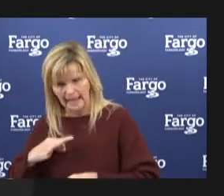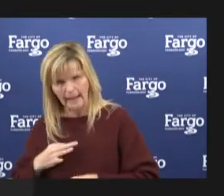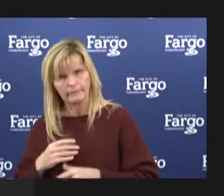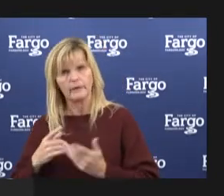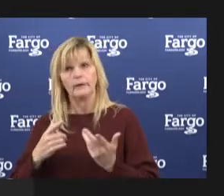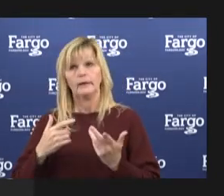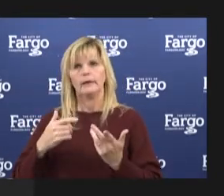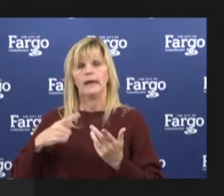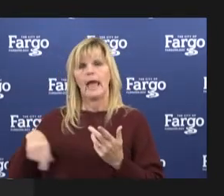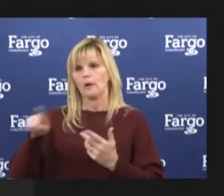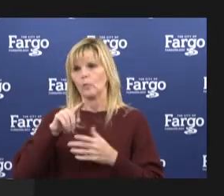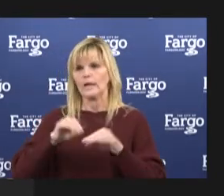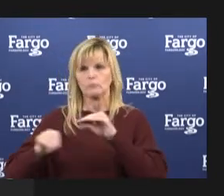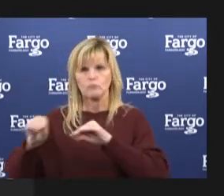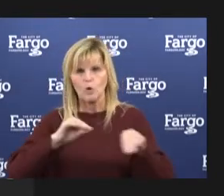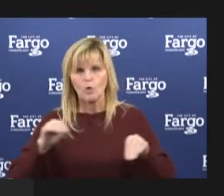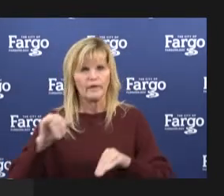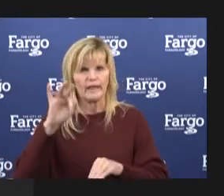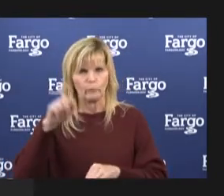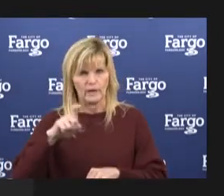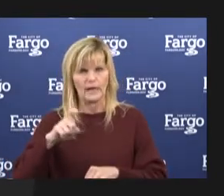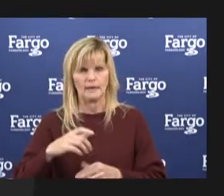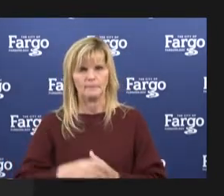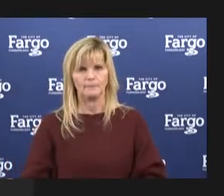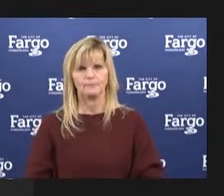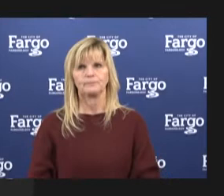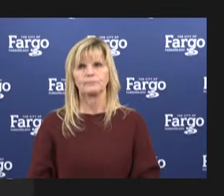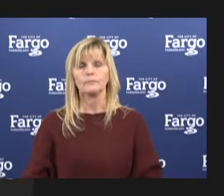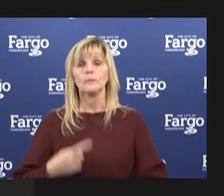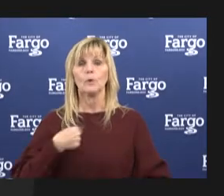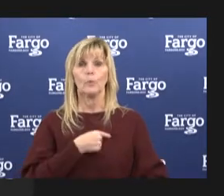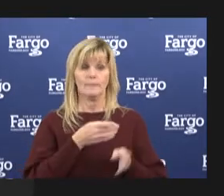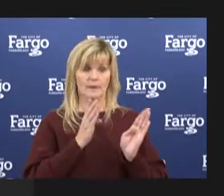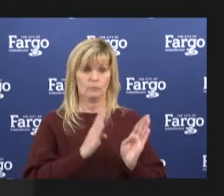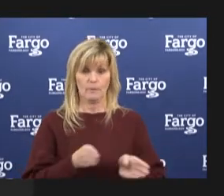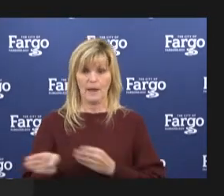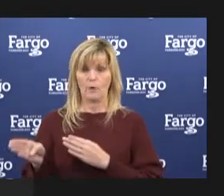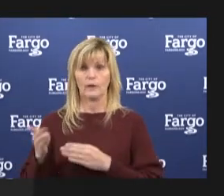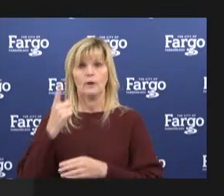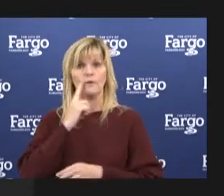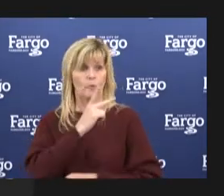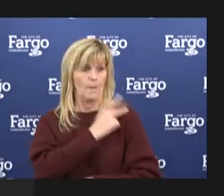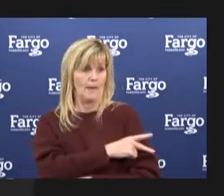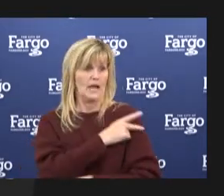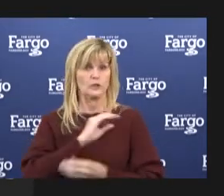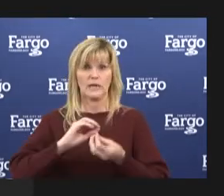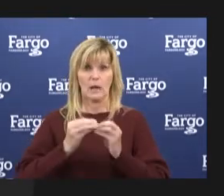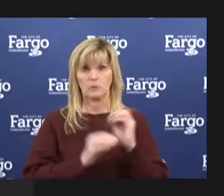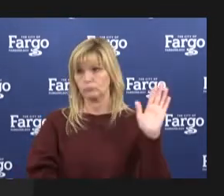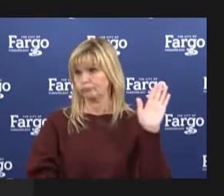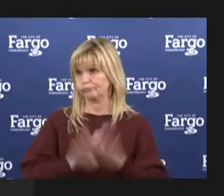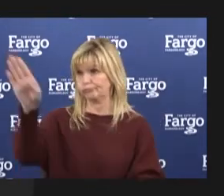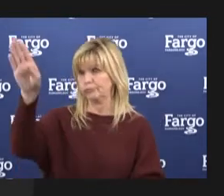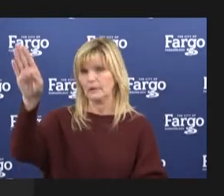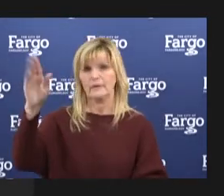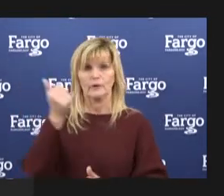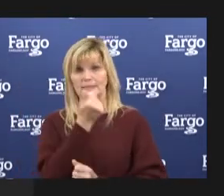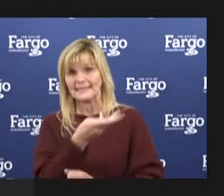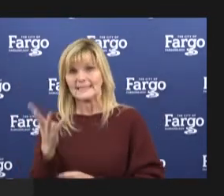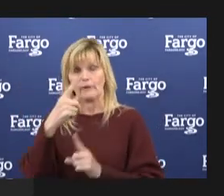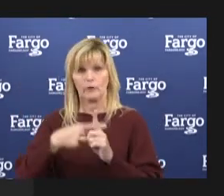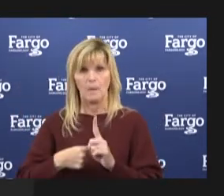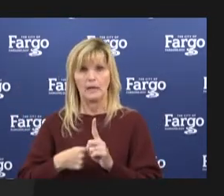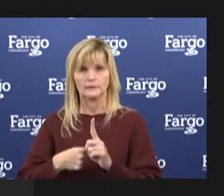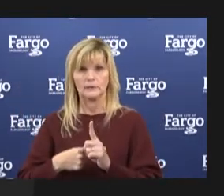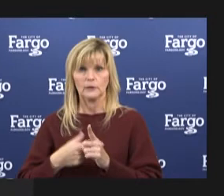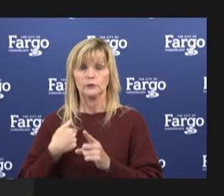throughout the hospital as needed to meet the demand. We've been preparing for patient surges for months and are well equipped to